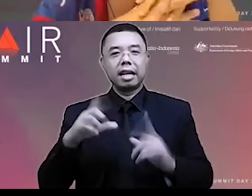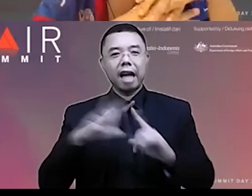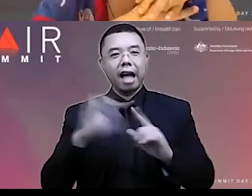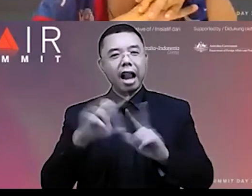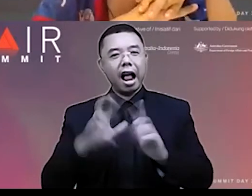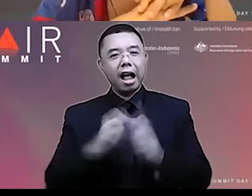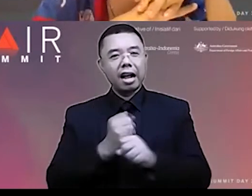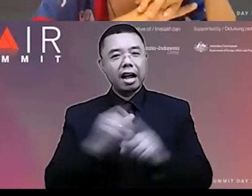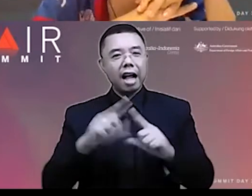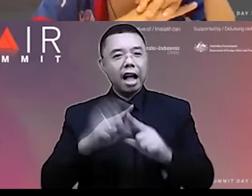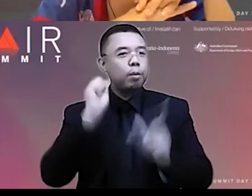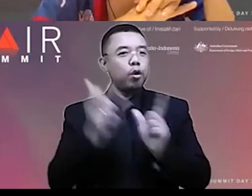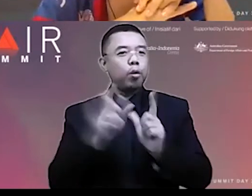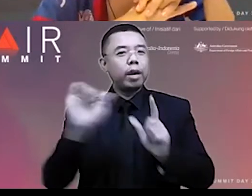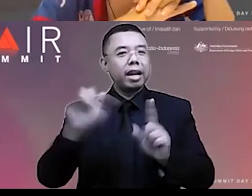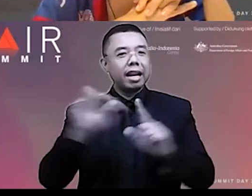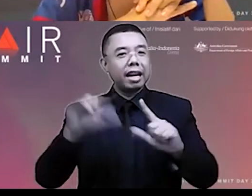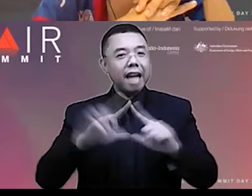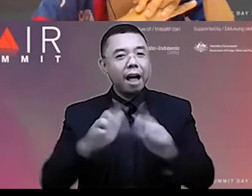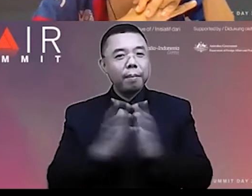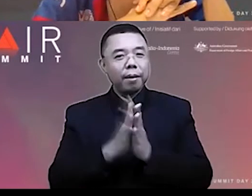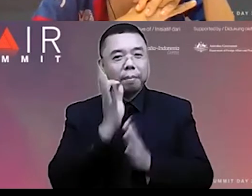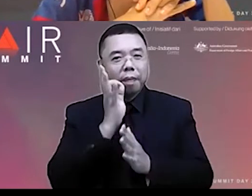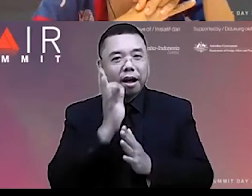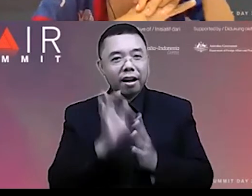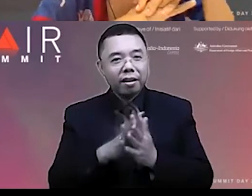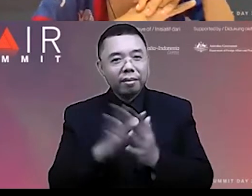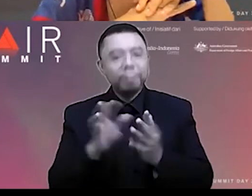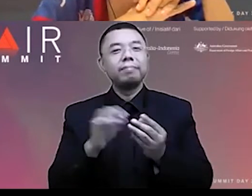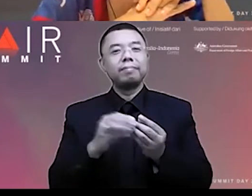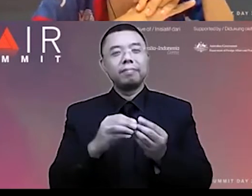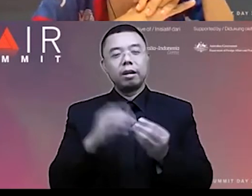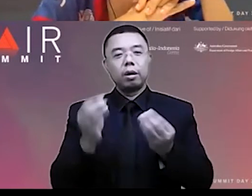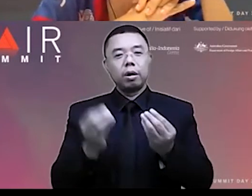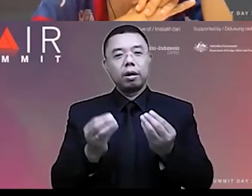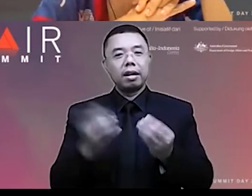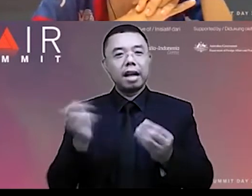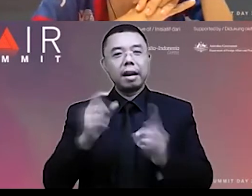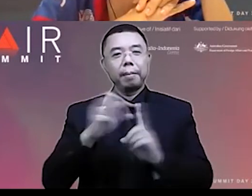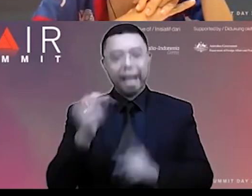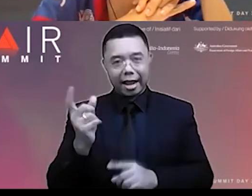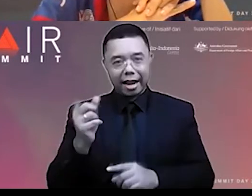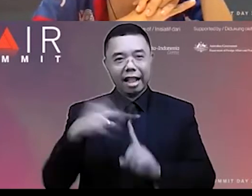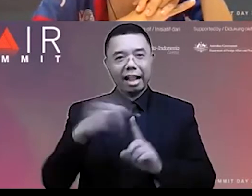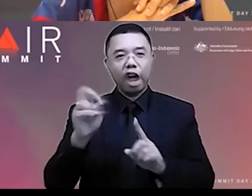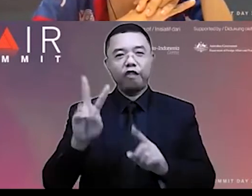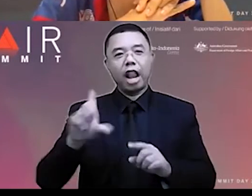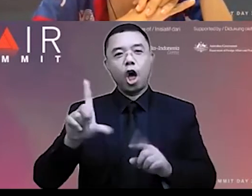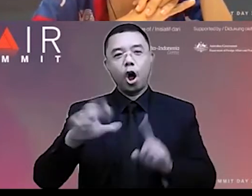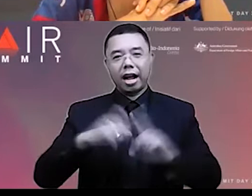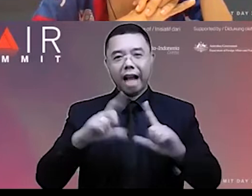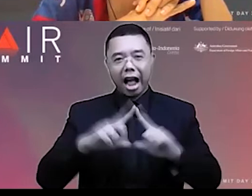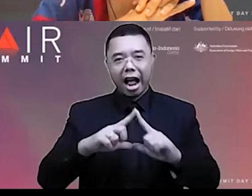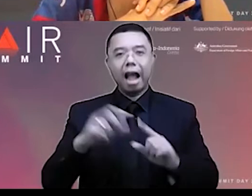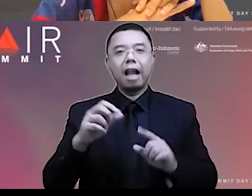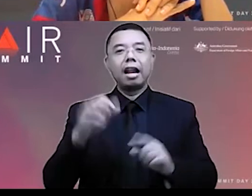Vice President of Public Policy, Government Relations and CSR at Traveloka, and Dr. Futu Fature, Policy